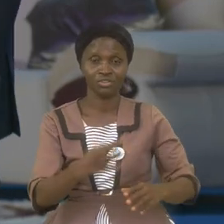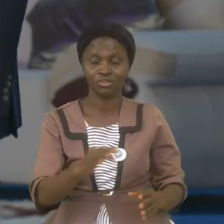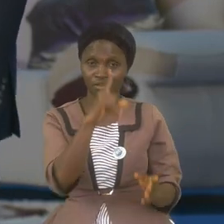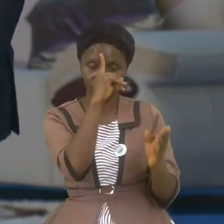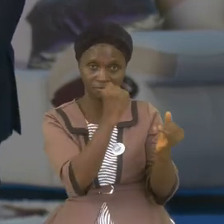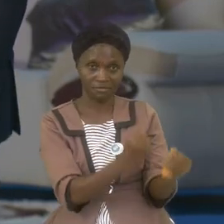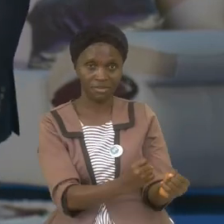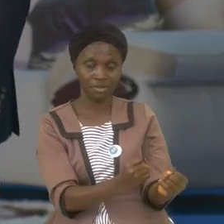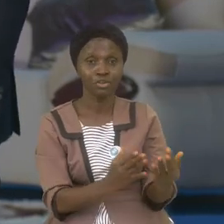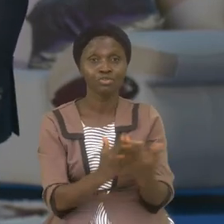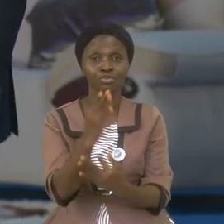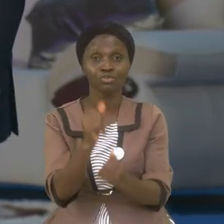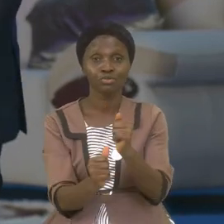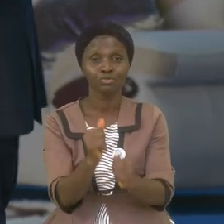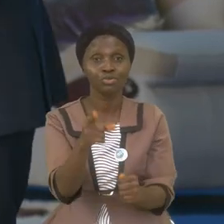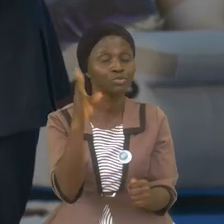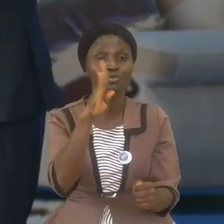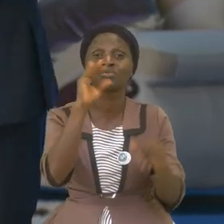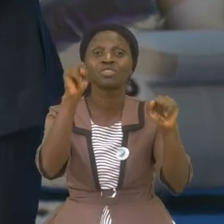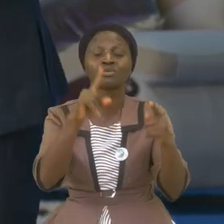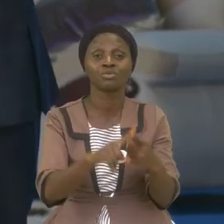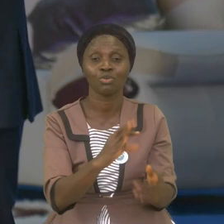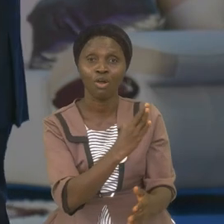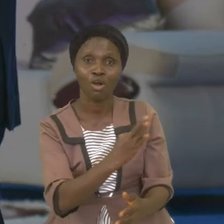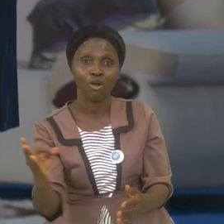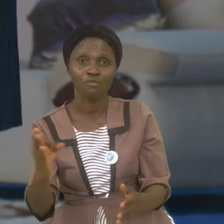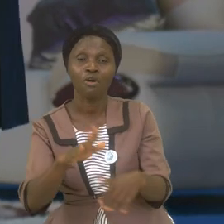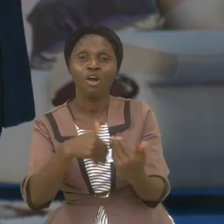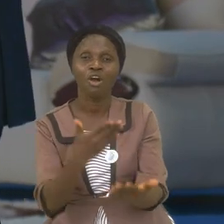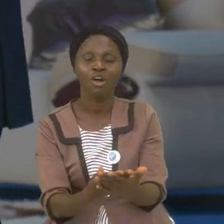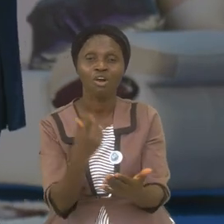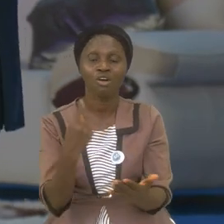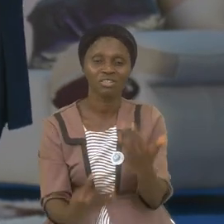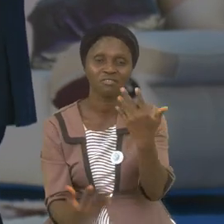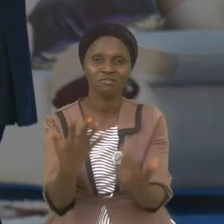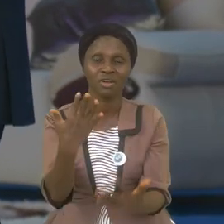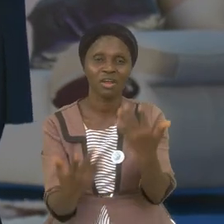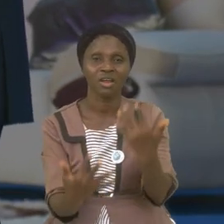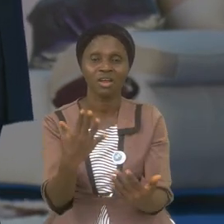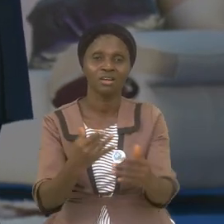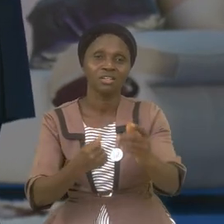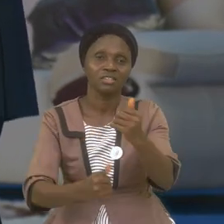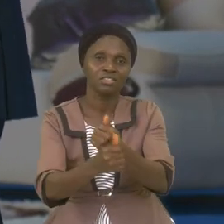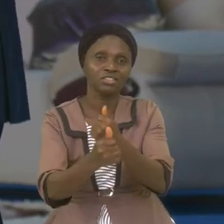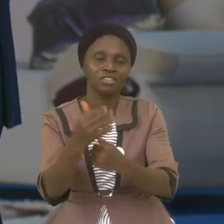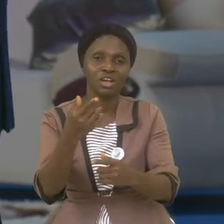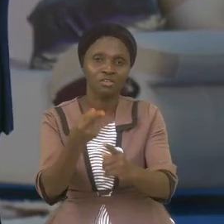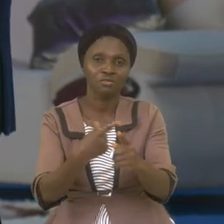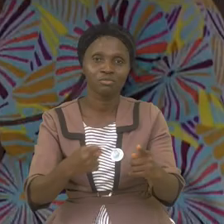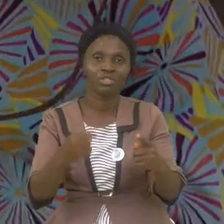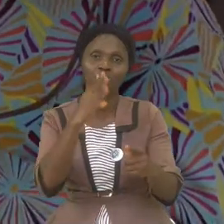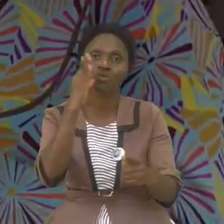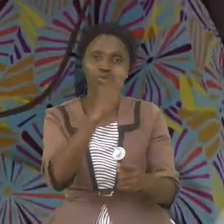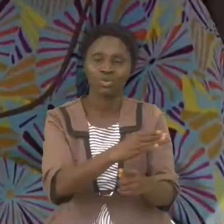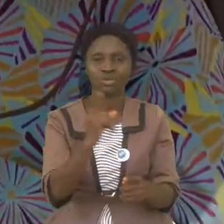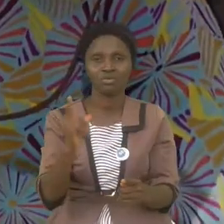be able to quench all the fiery darts of the wicked. It will be fulfilled in your